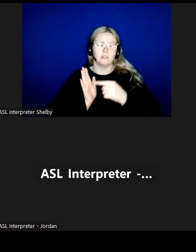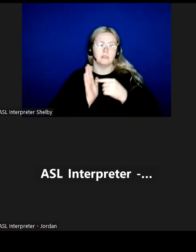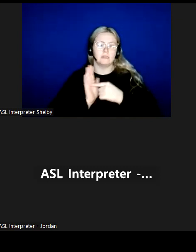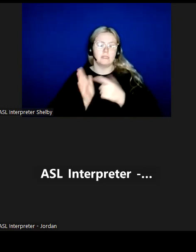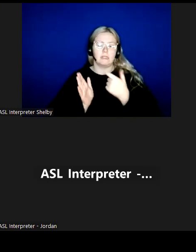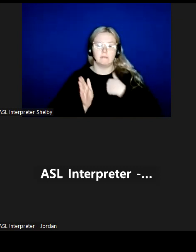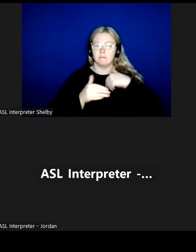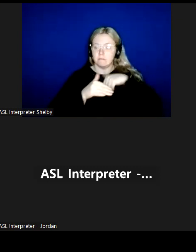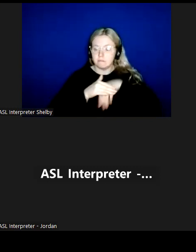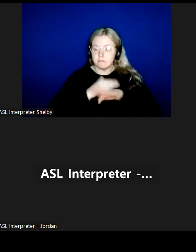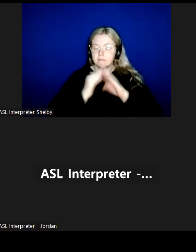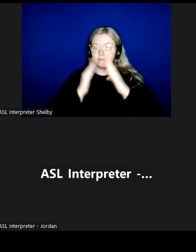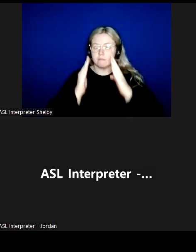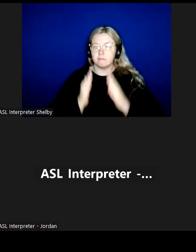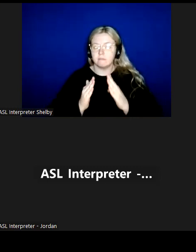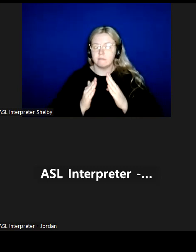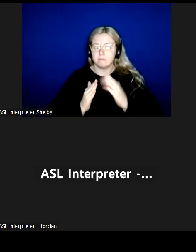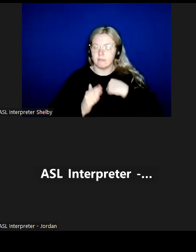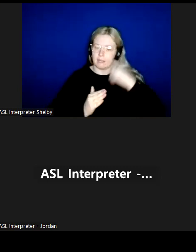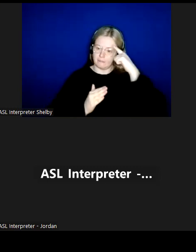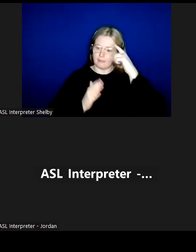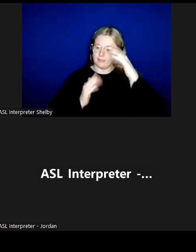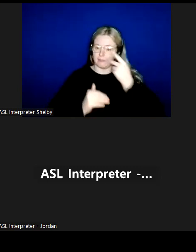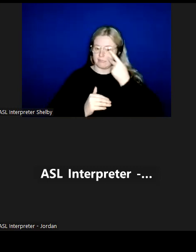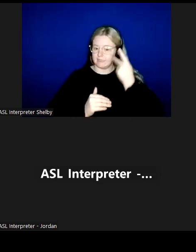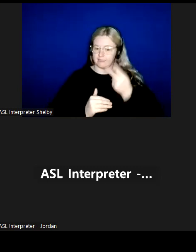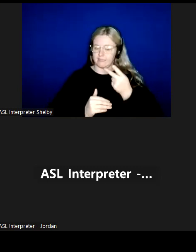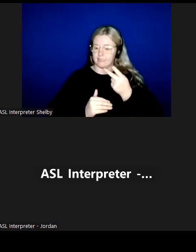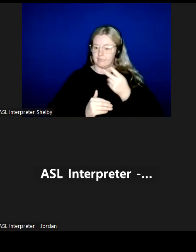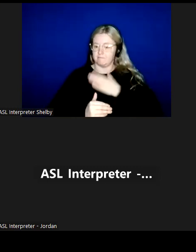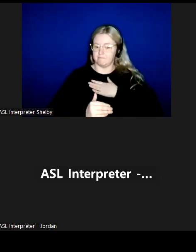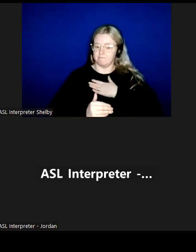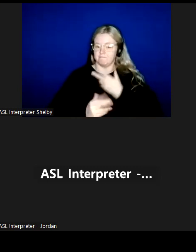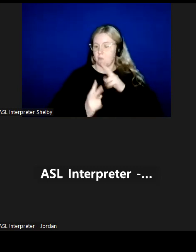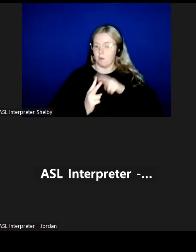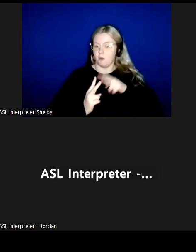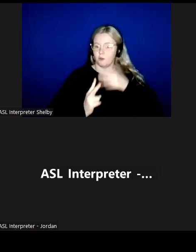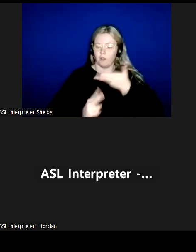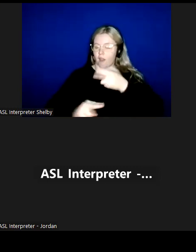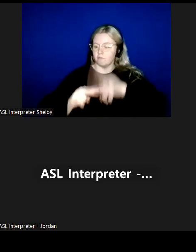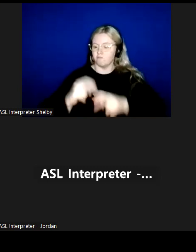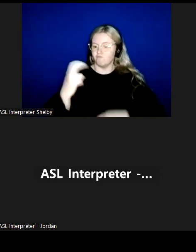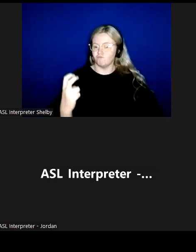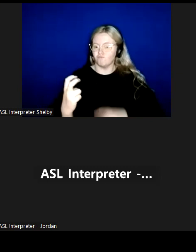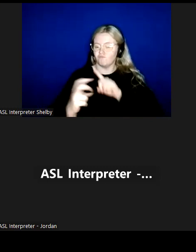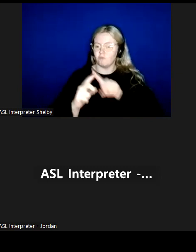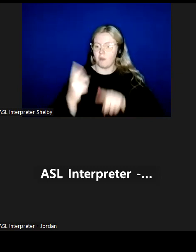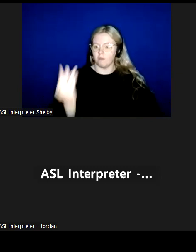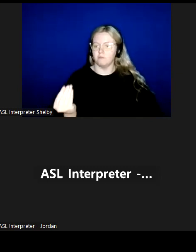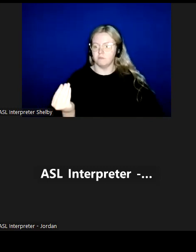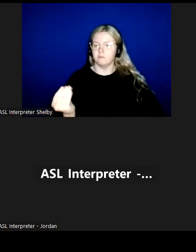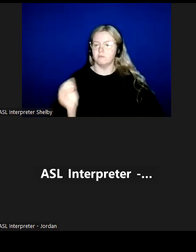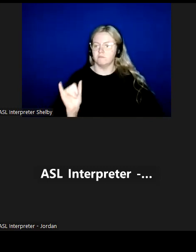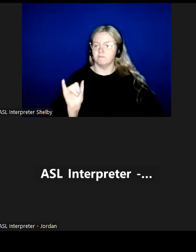in the house and I expect to see my loved one in their favorite chair. Or I go to visit